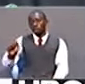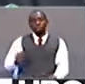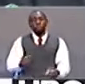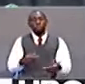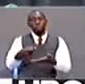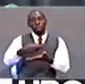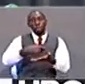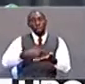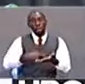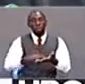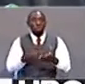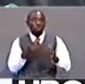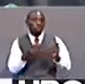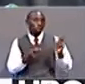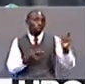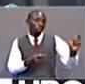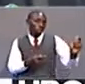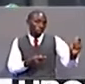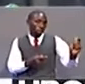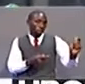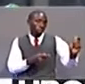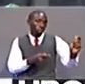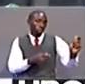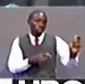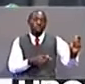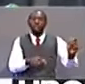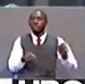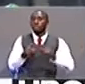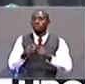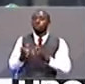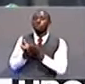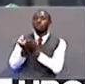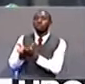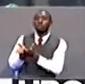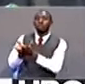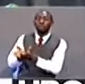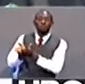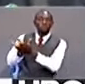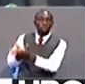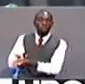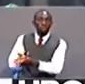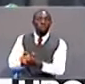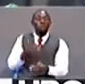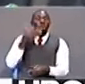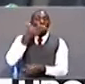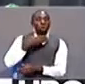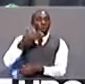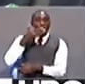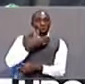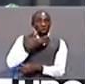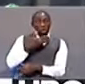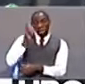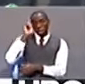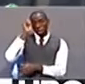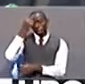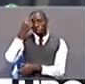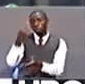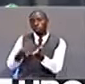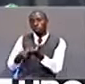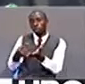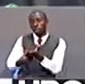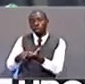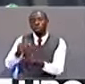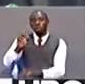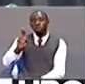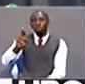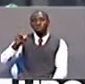transporter, that is the ECOP company, and the shippers of the crude oil, who are the government of Uganda,